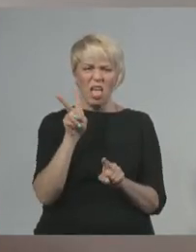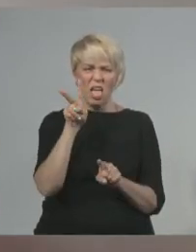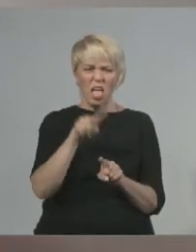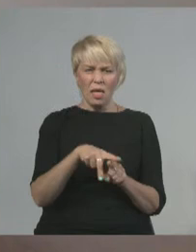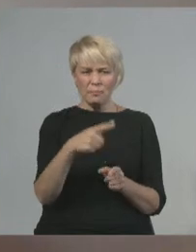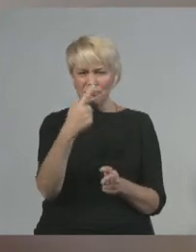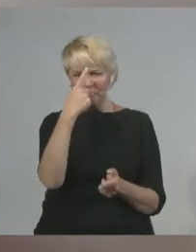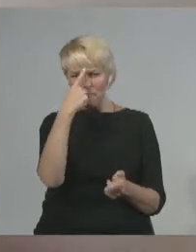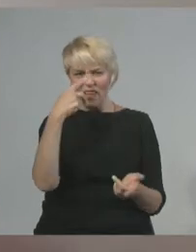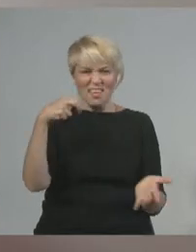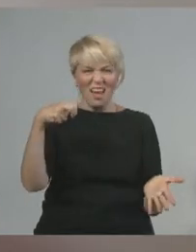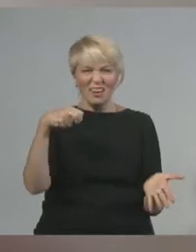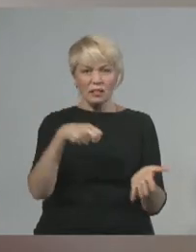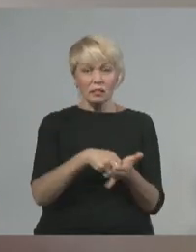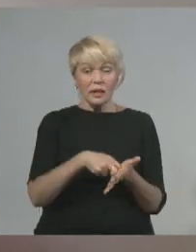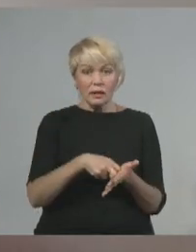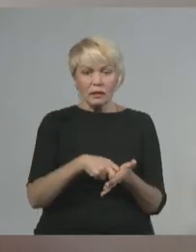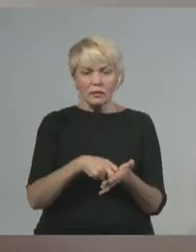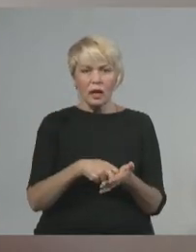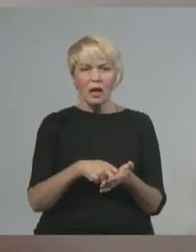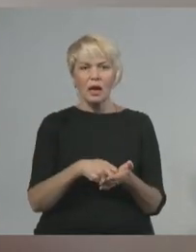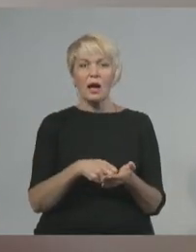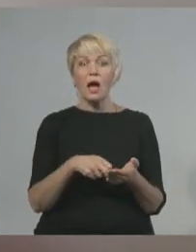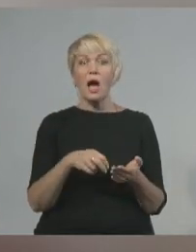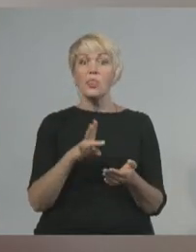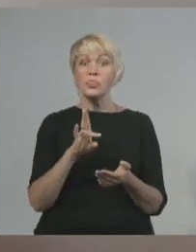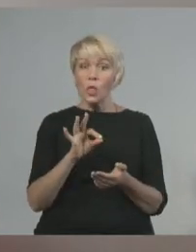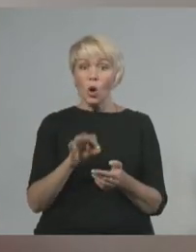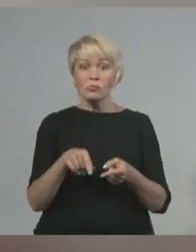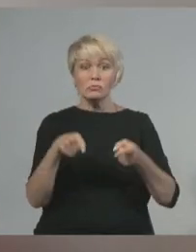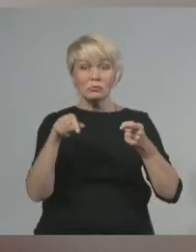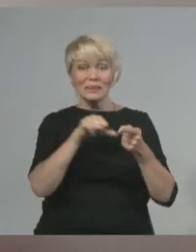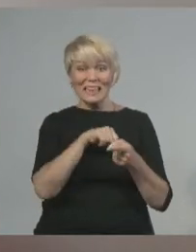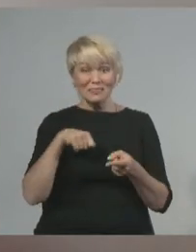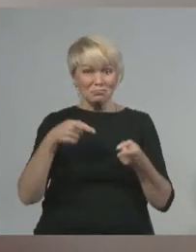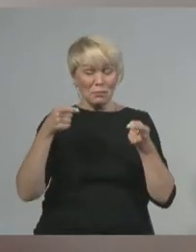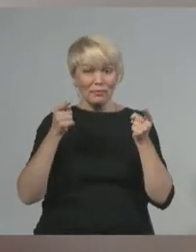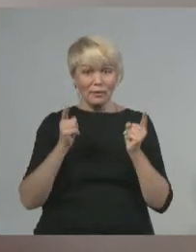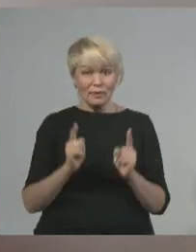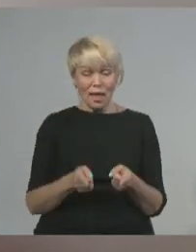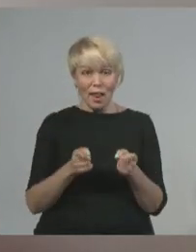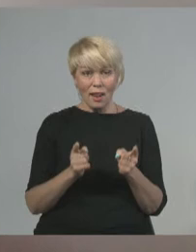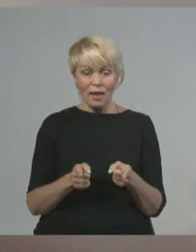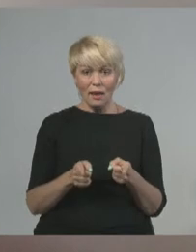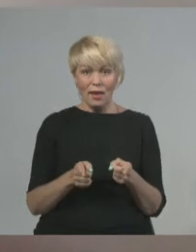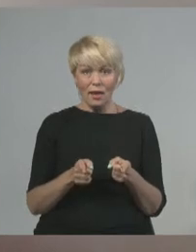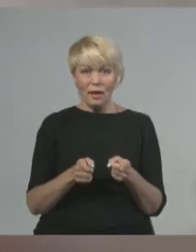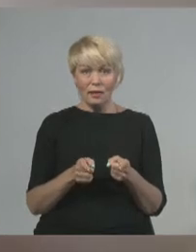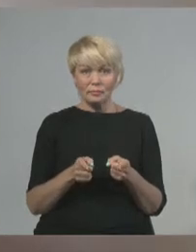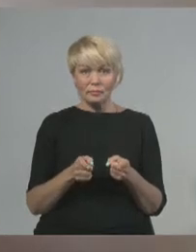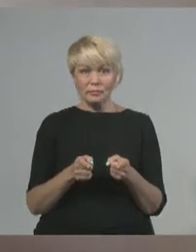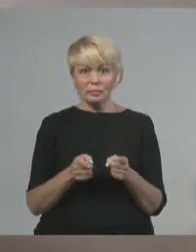they tried to label us with the ideologists but in fact